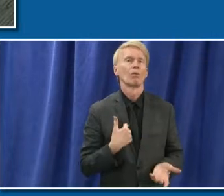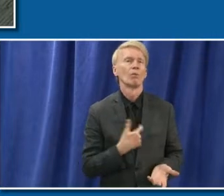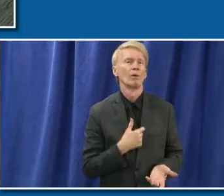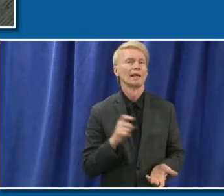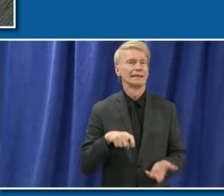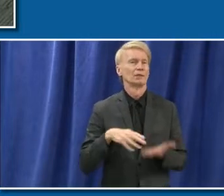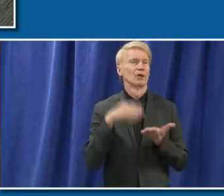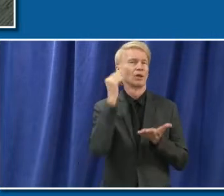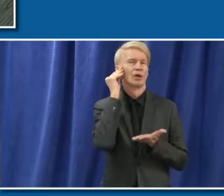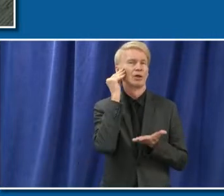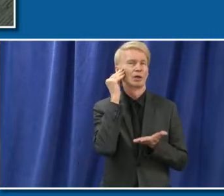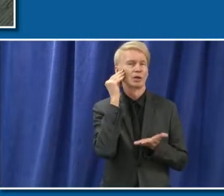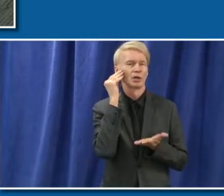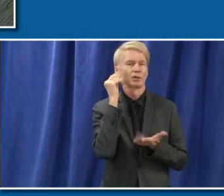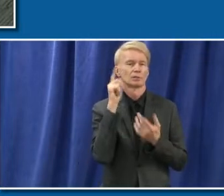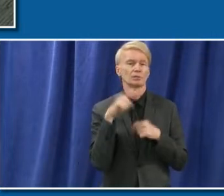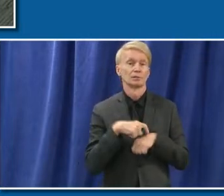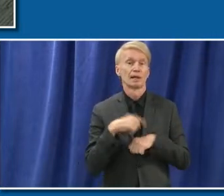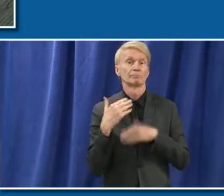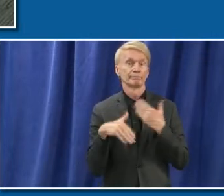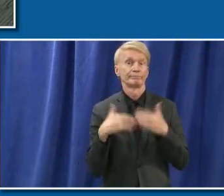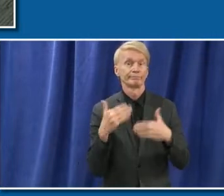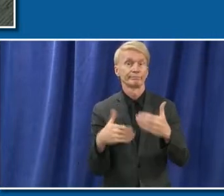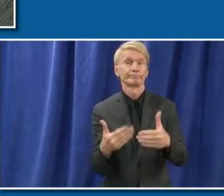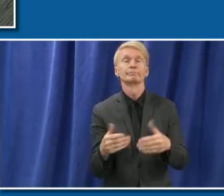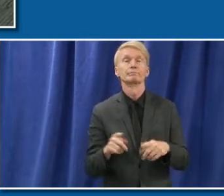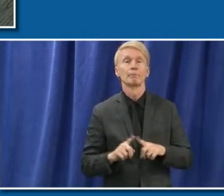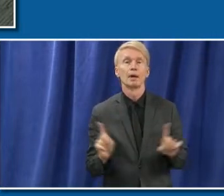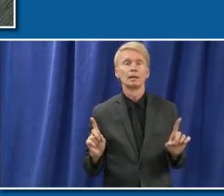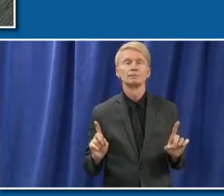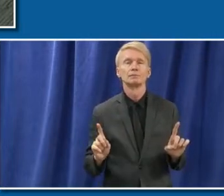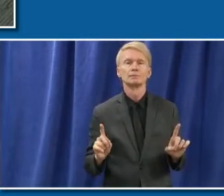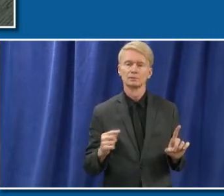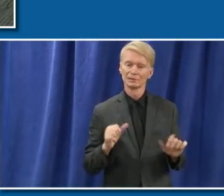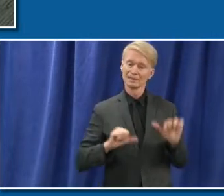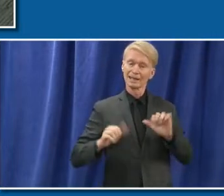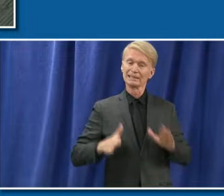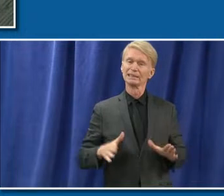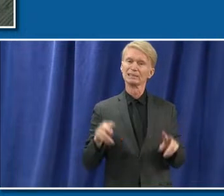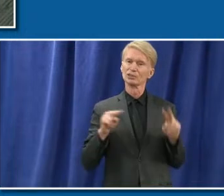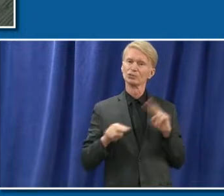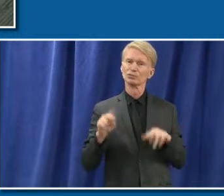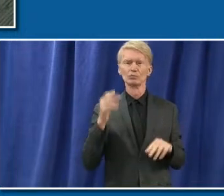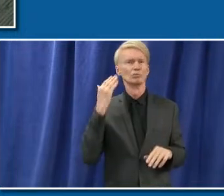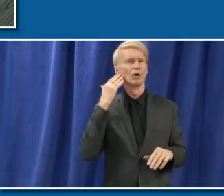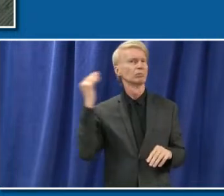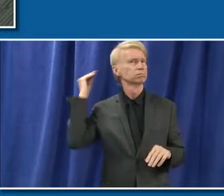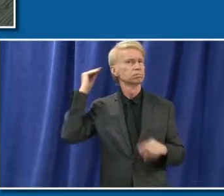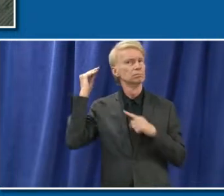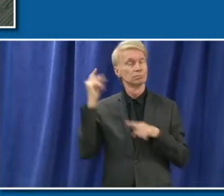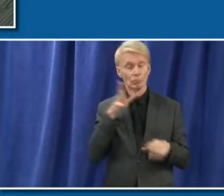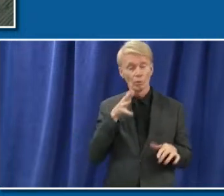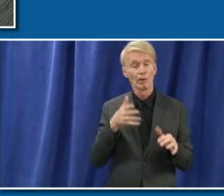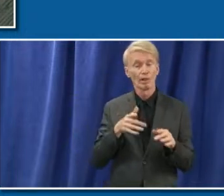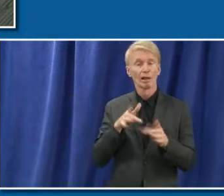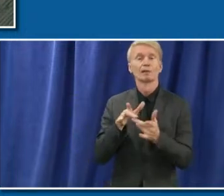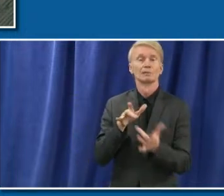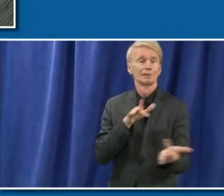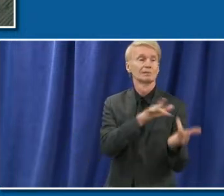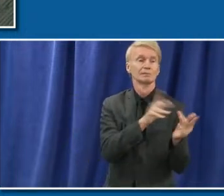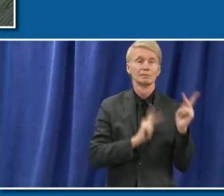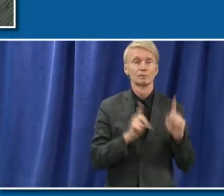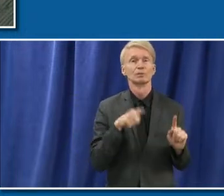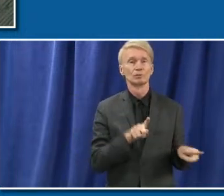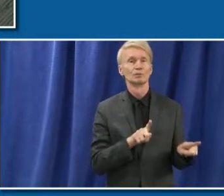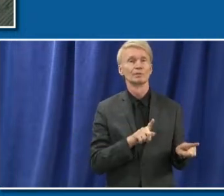be learning as we go along here. But the scientists are looking at that. They're following up the people in the trials, and they'll